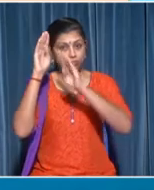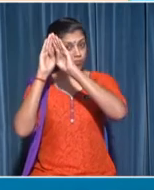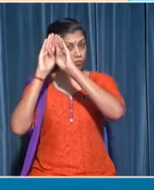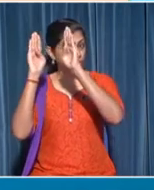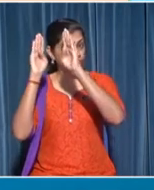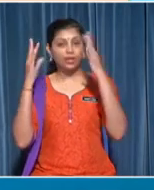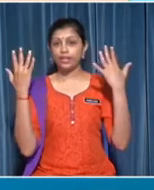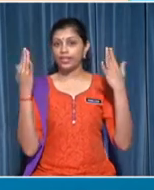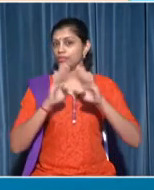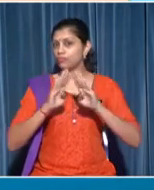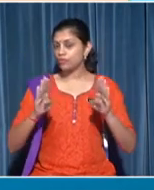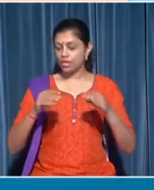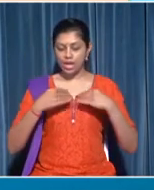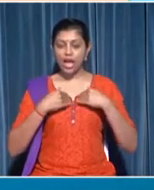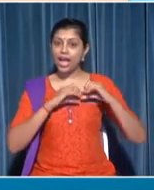and hearts on.